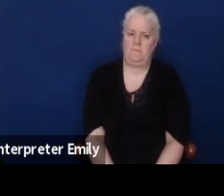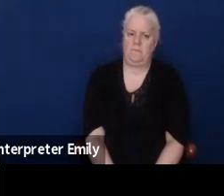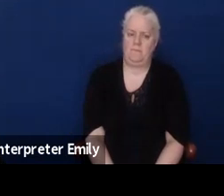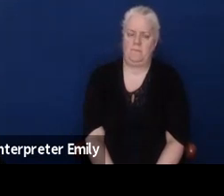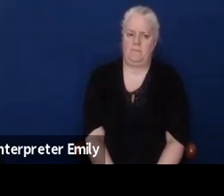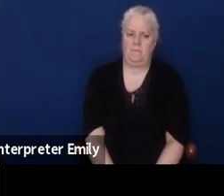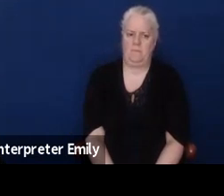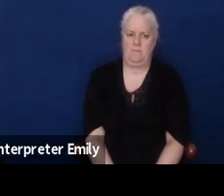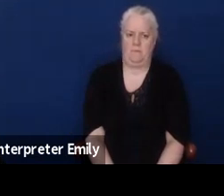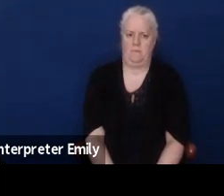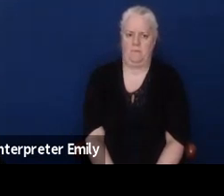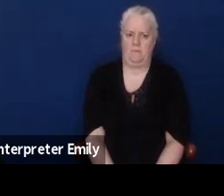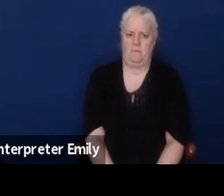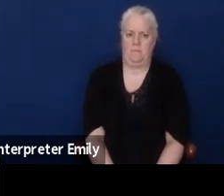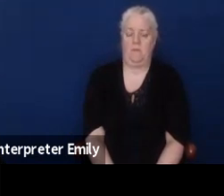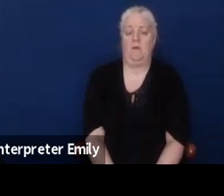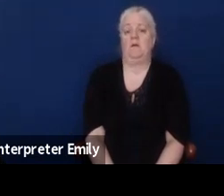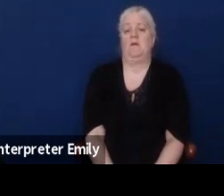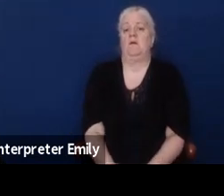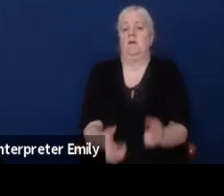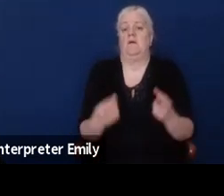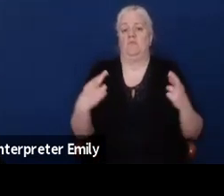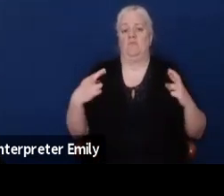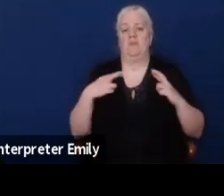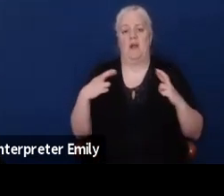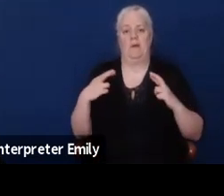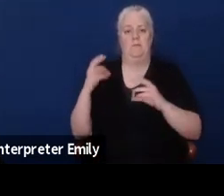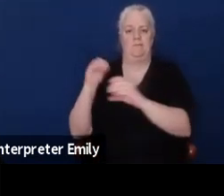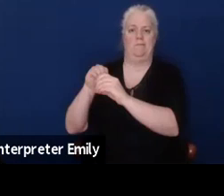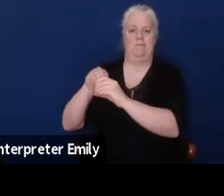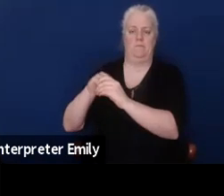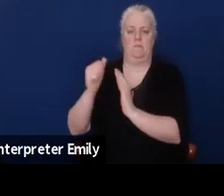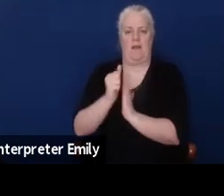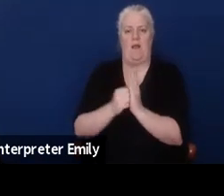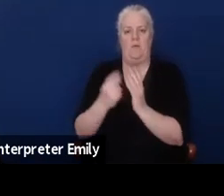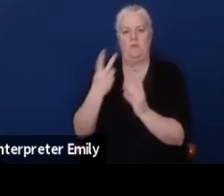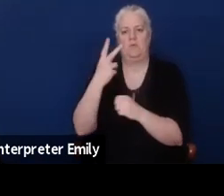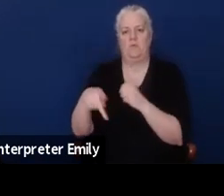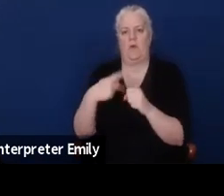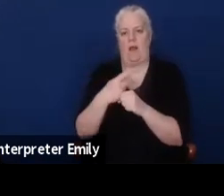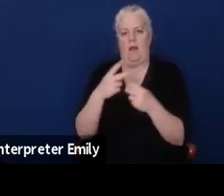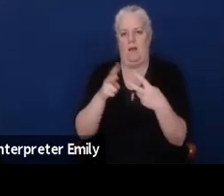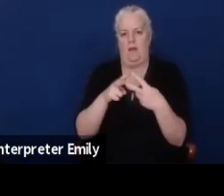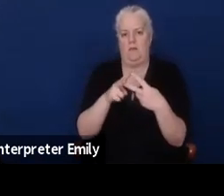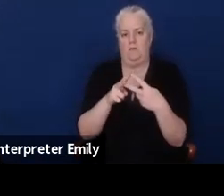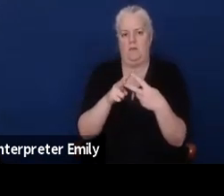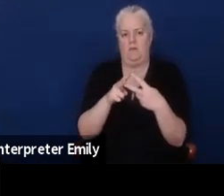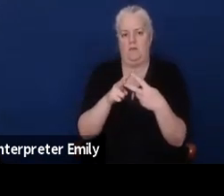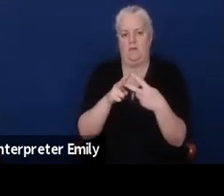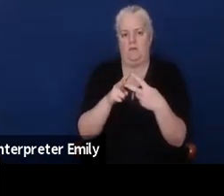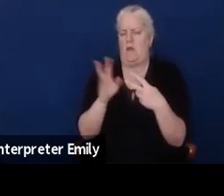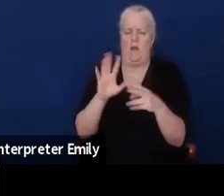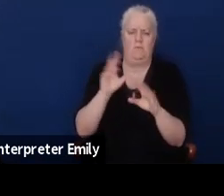There are two types of retirement account. Um, um, sorry, not two types, many